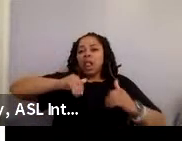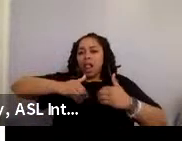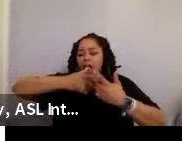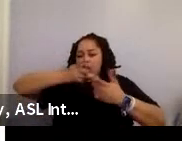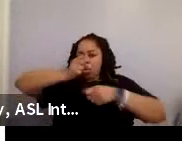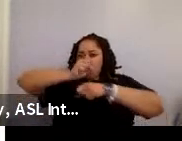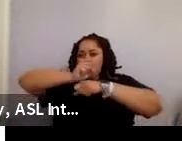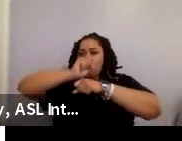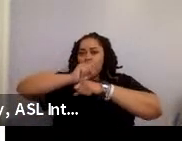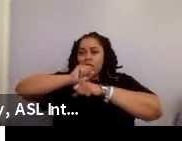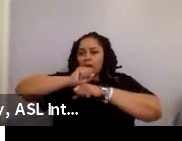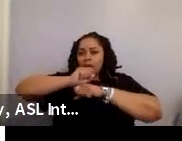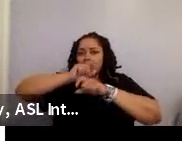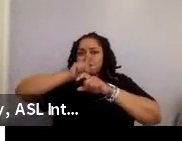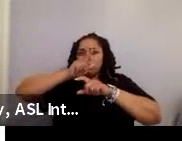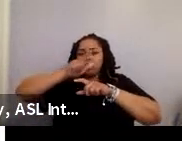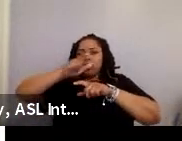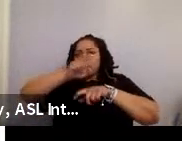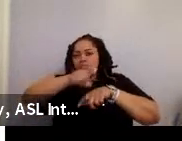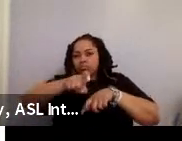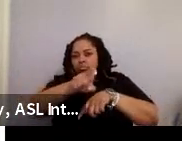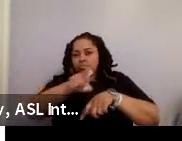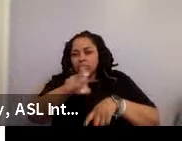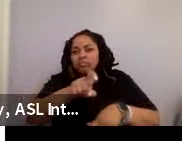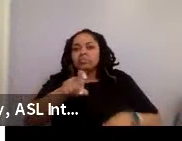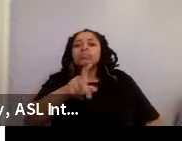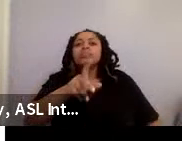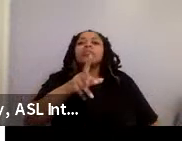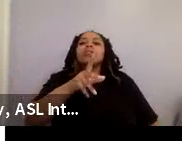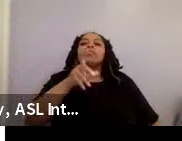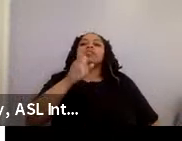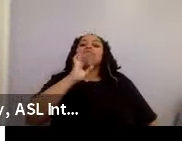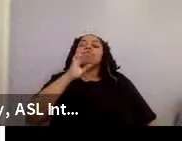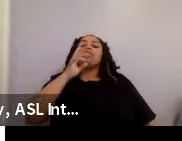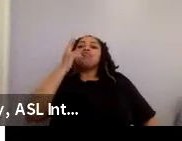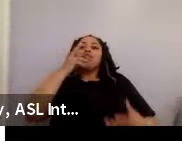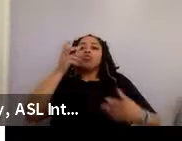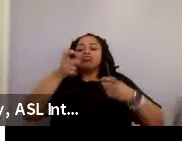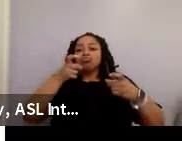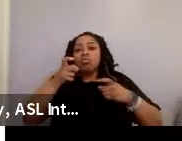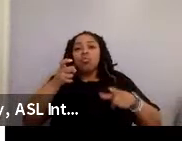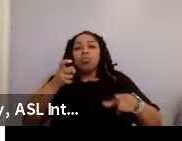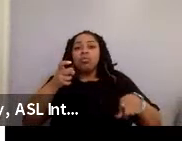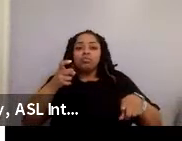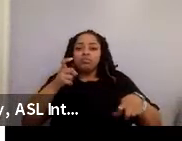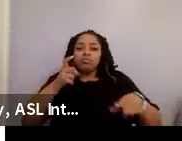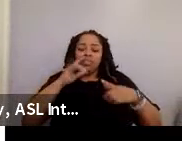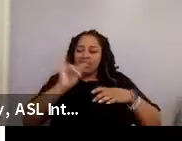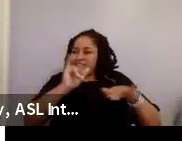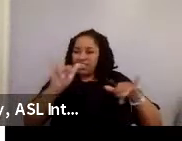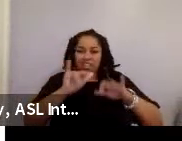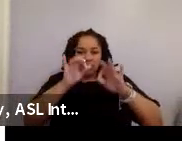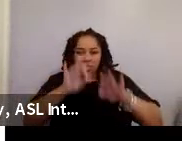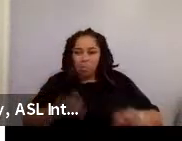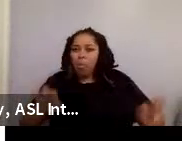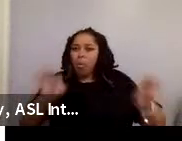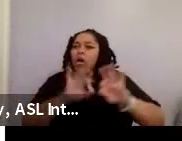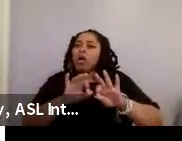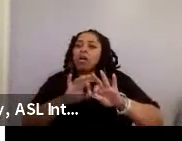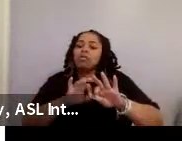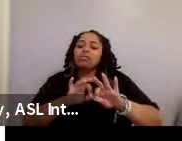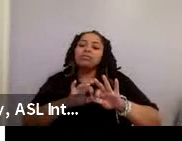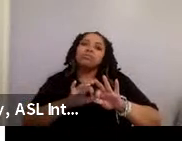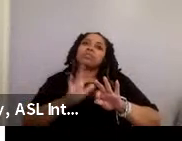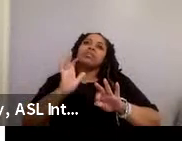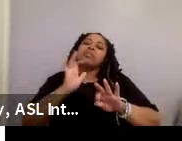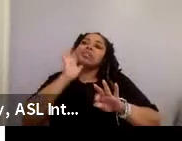working the pointing device, the mouse, the cursor, the augmented reality controller is just as important as it's not